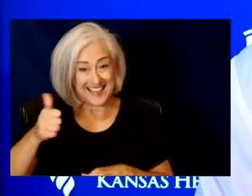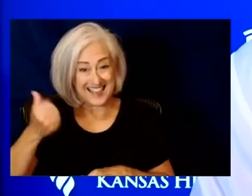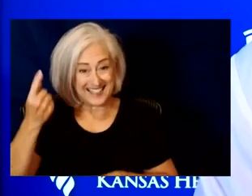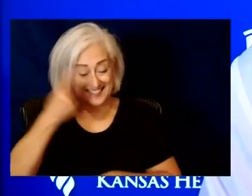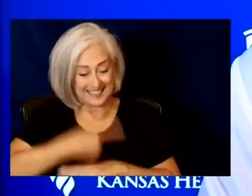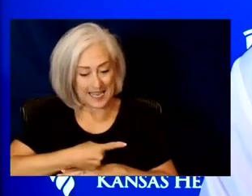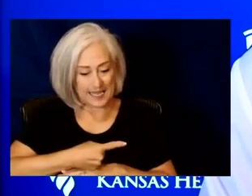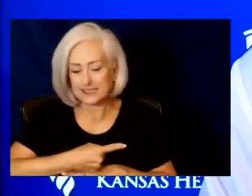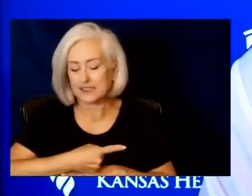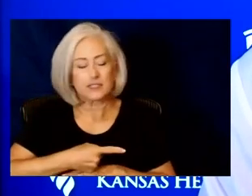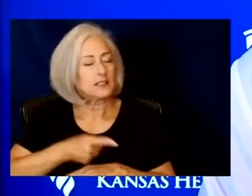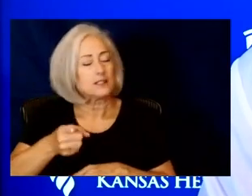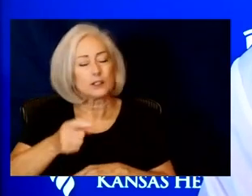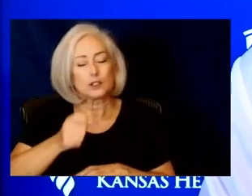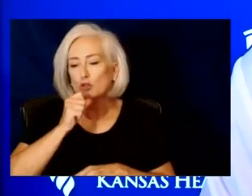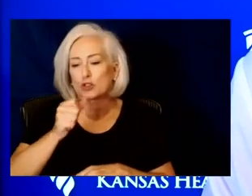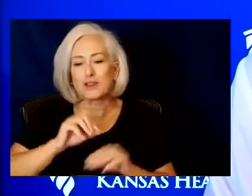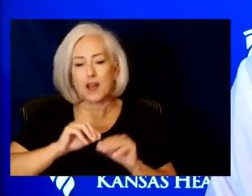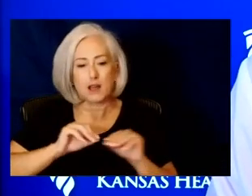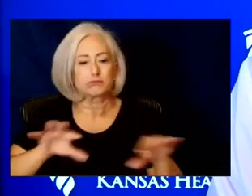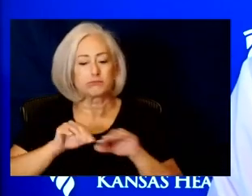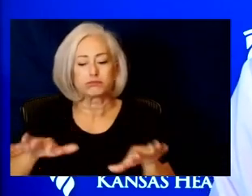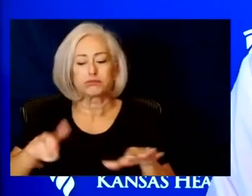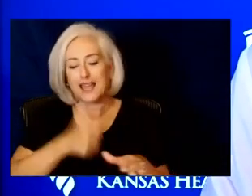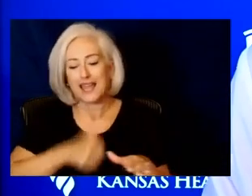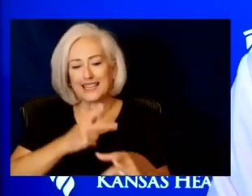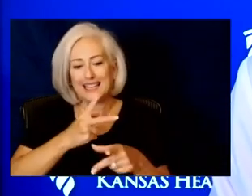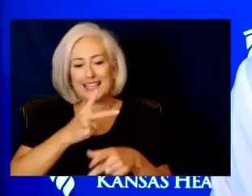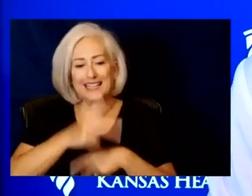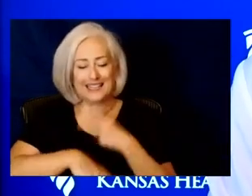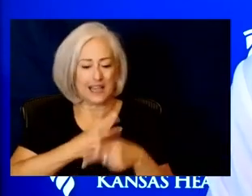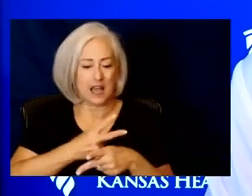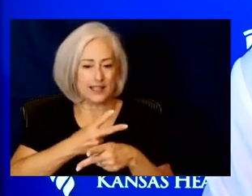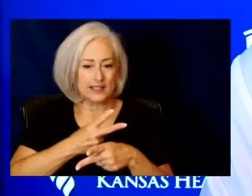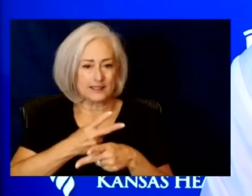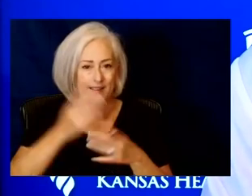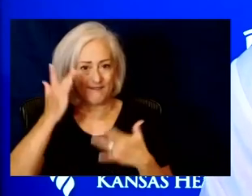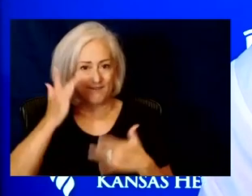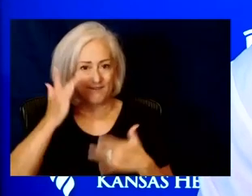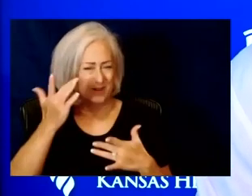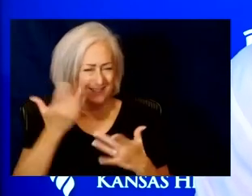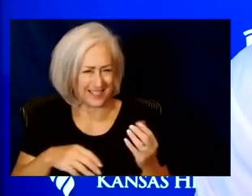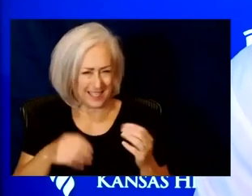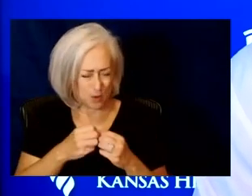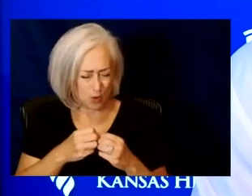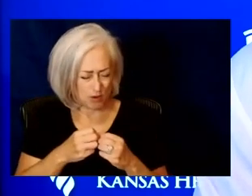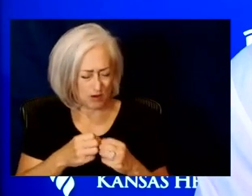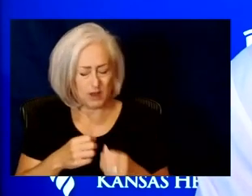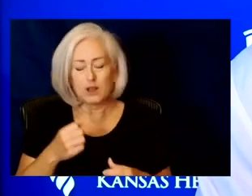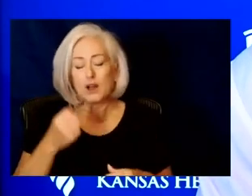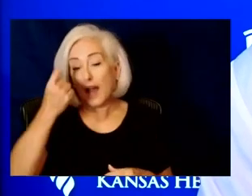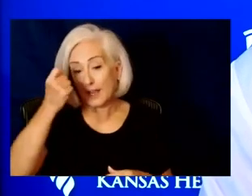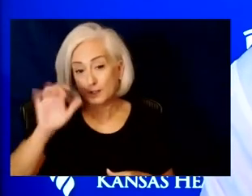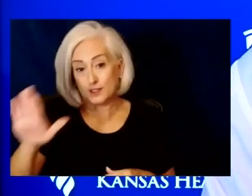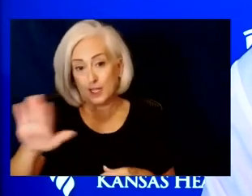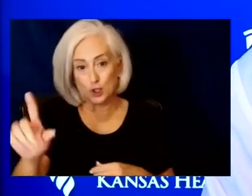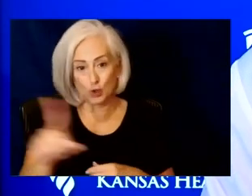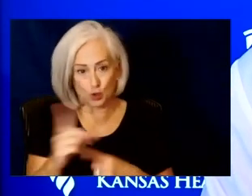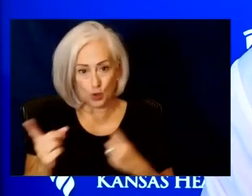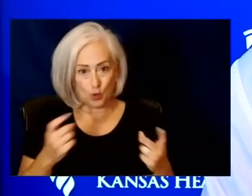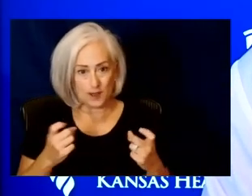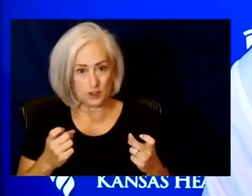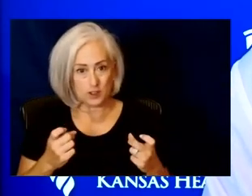shedding any infectious virus at that point in time. So I understand this question. I think all these questions today have been really on